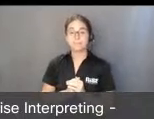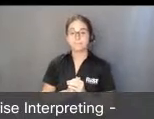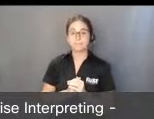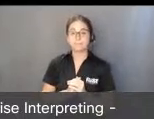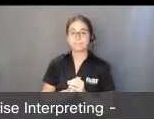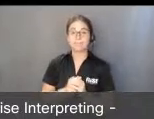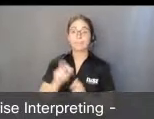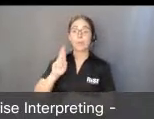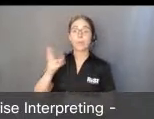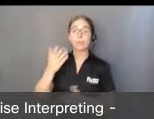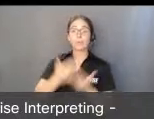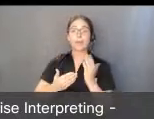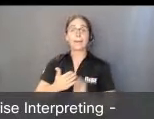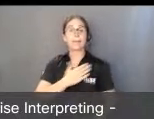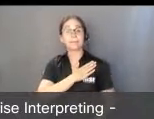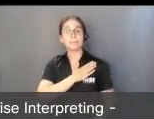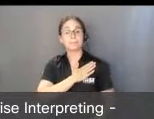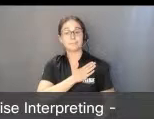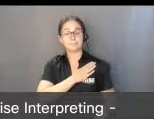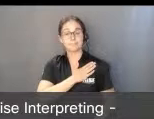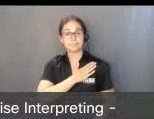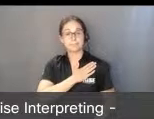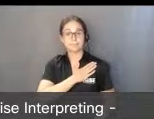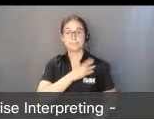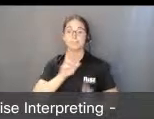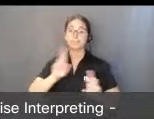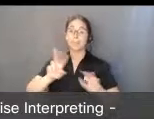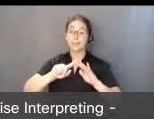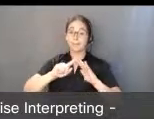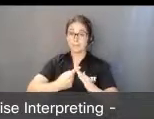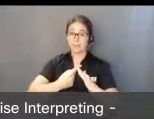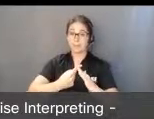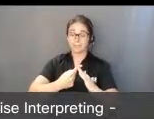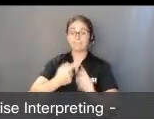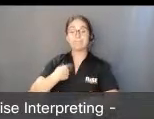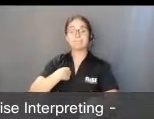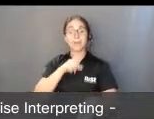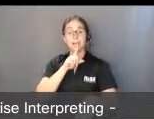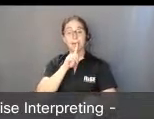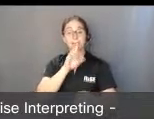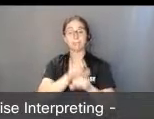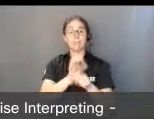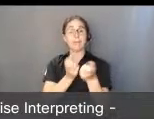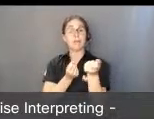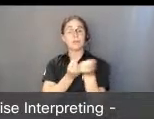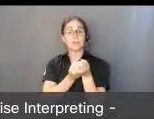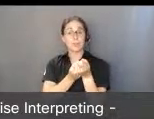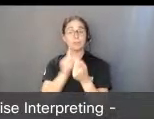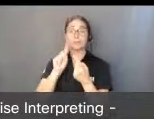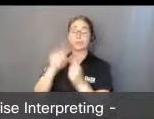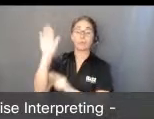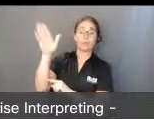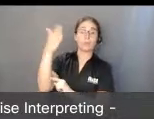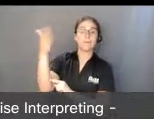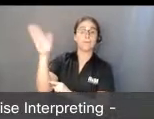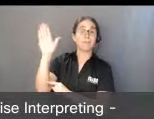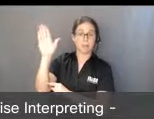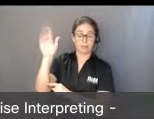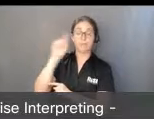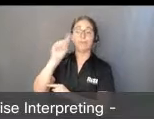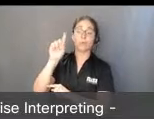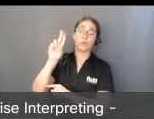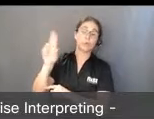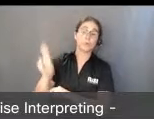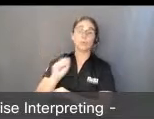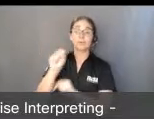Put your right hand over your heart. Ready, begin. I pledge allegiance to the flag, the United States